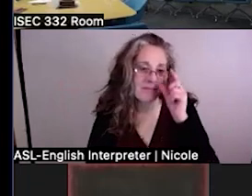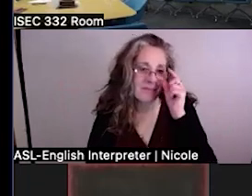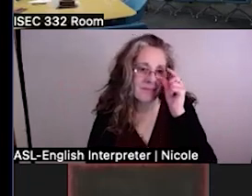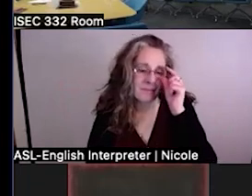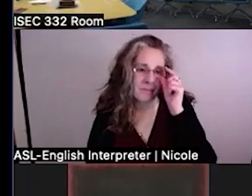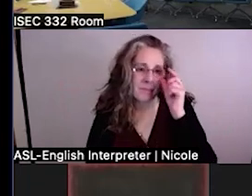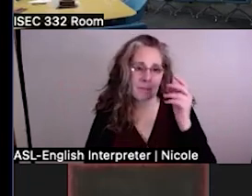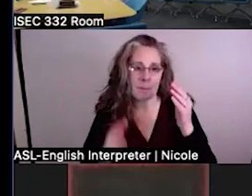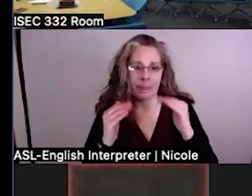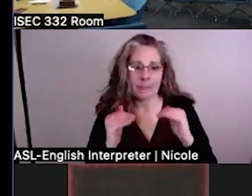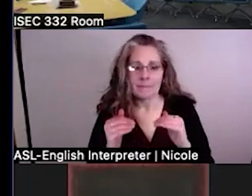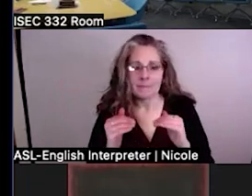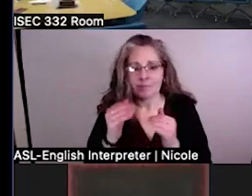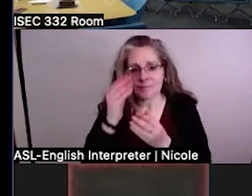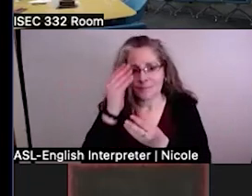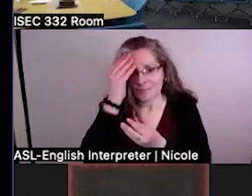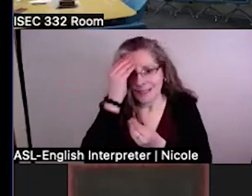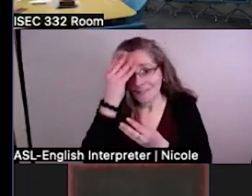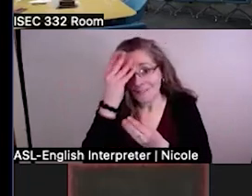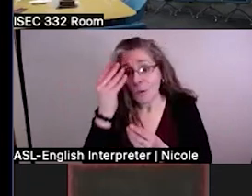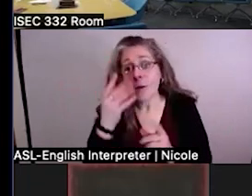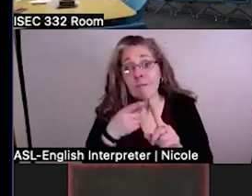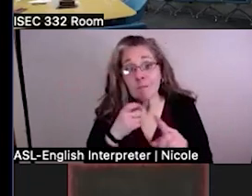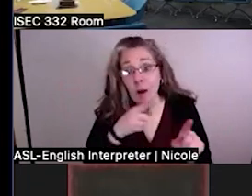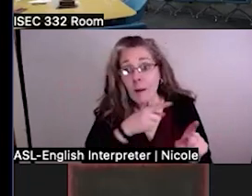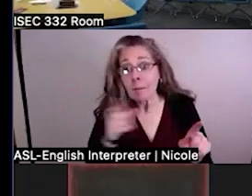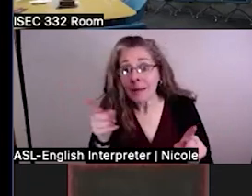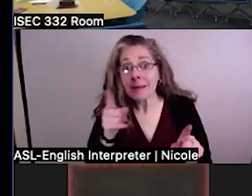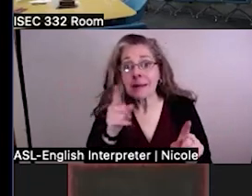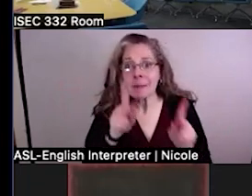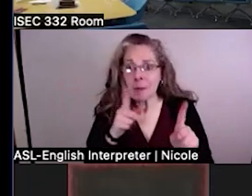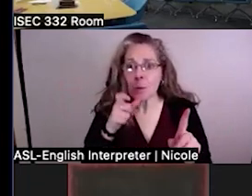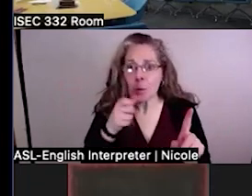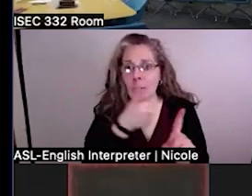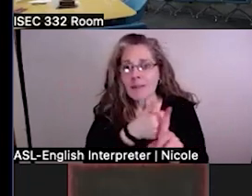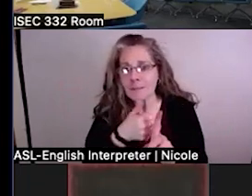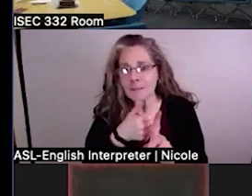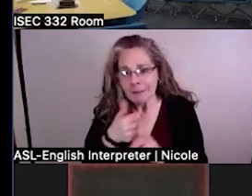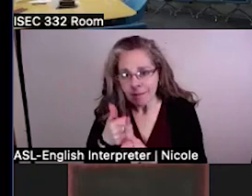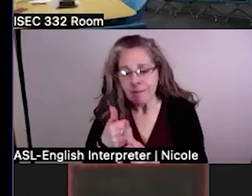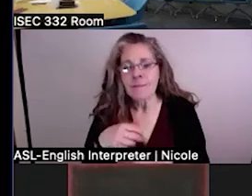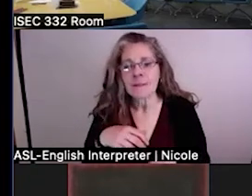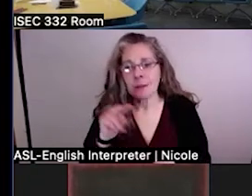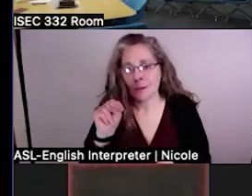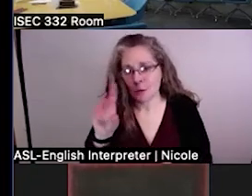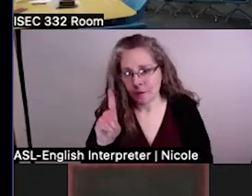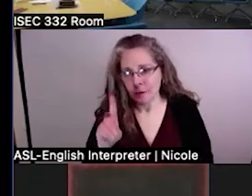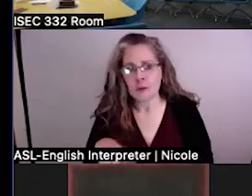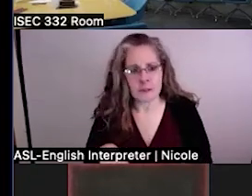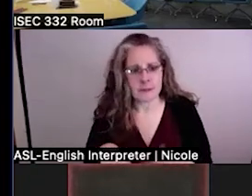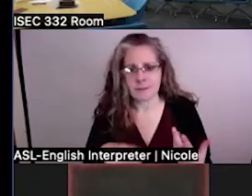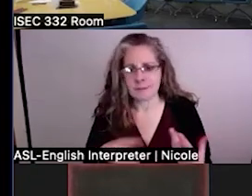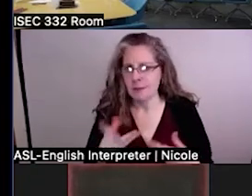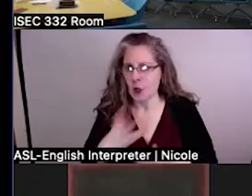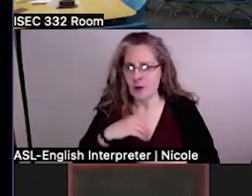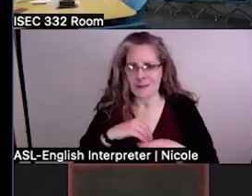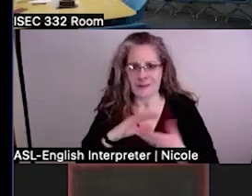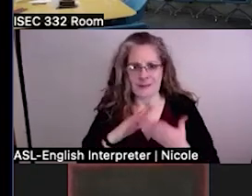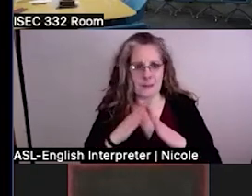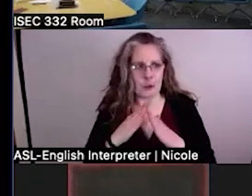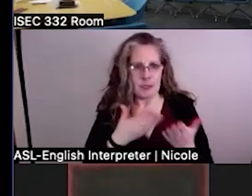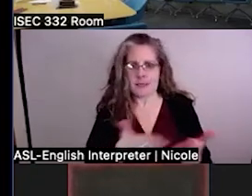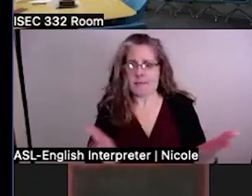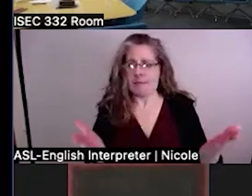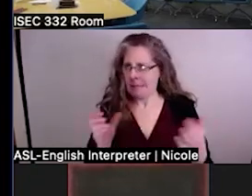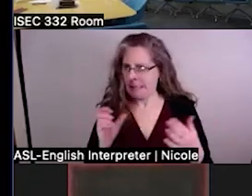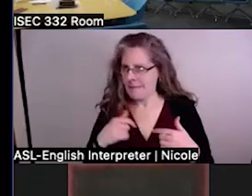Be informed by neurodivergent voices. We need to listen to the autistic community. And if we have a question, go there versus go to